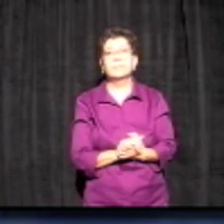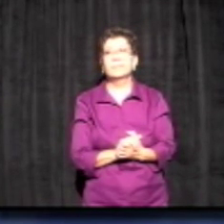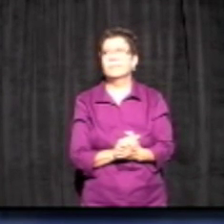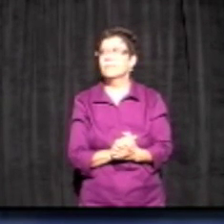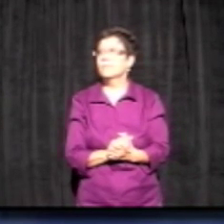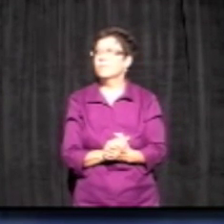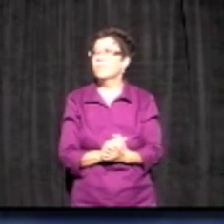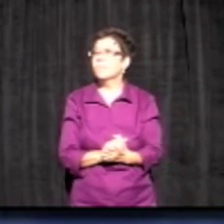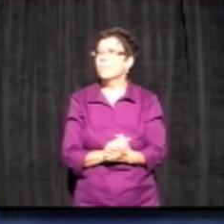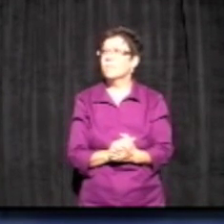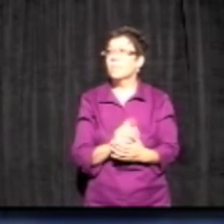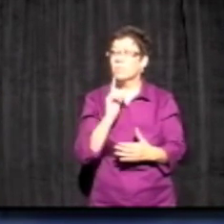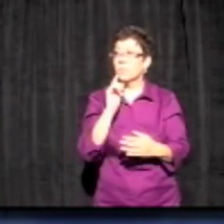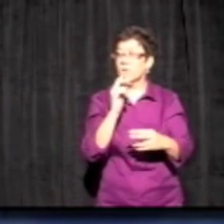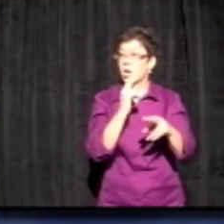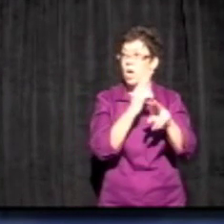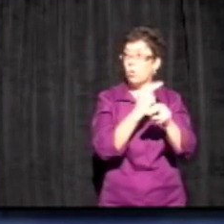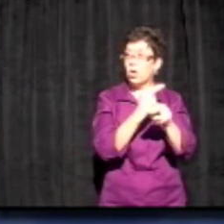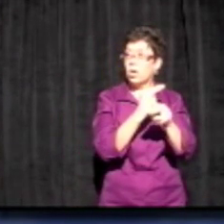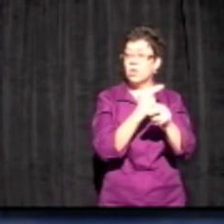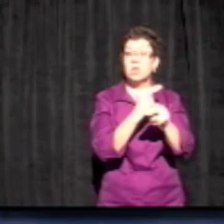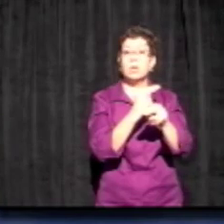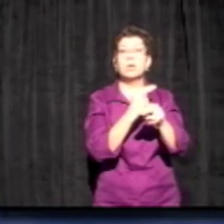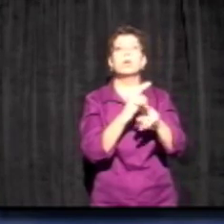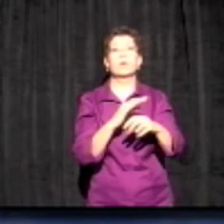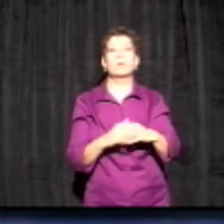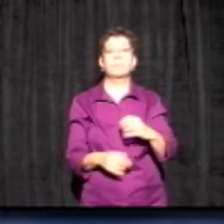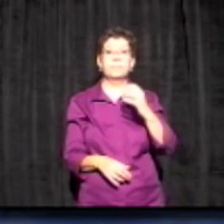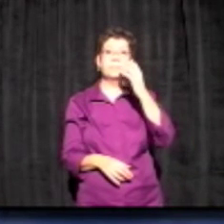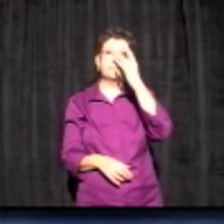And that's both highway and city? That's combined.